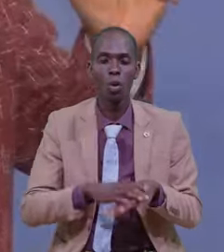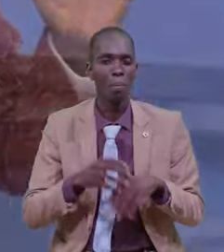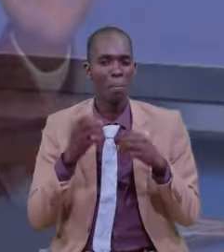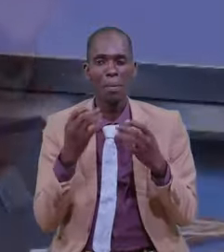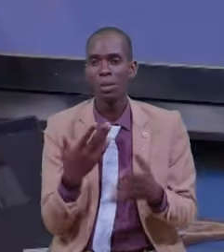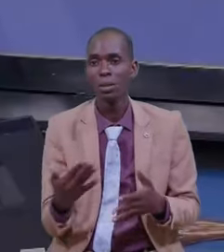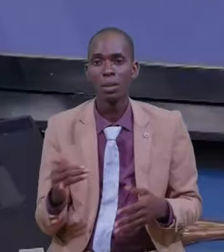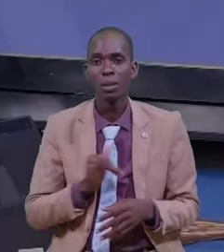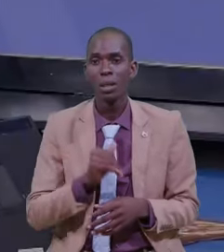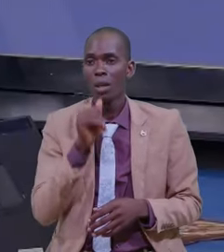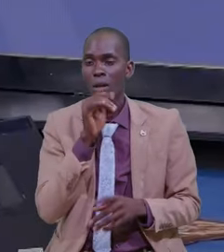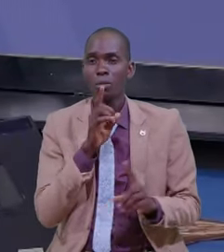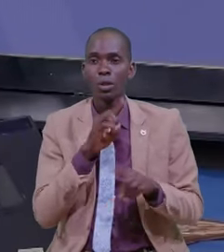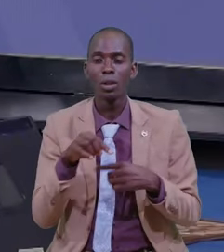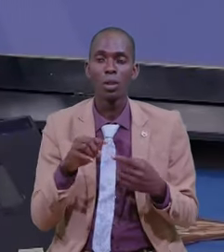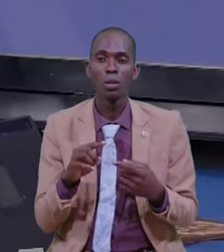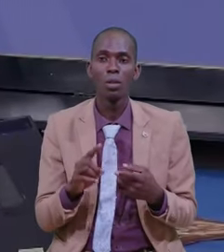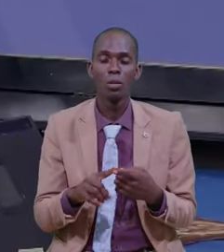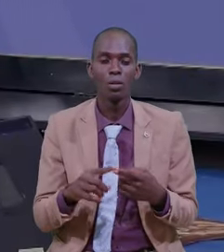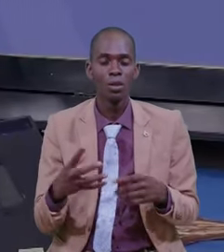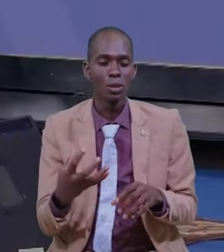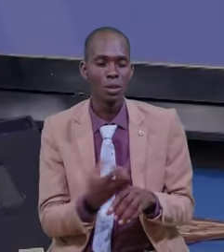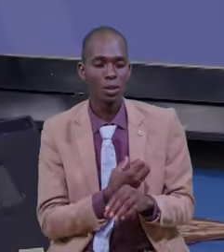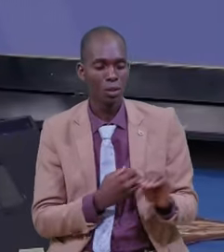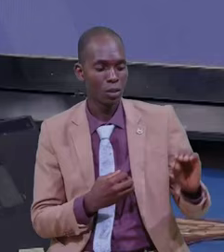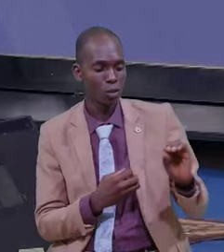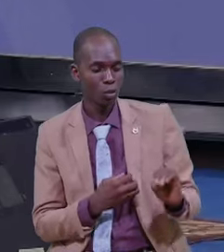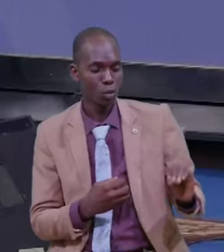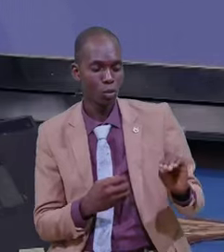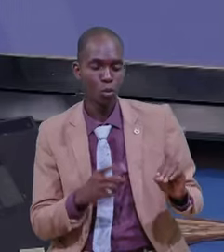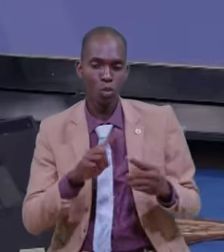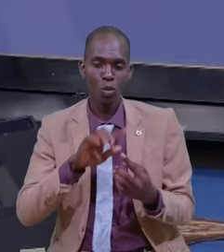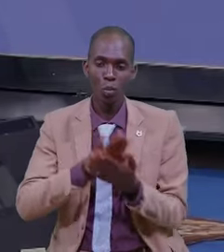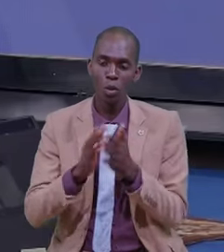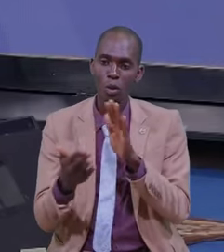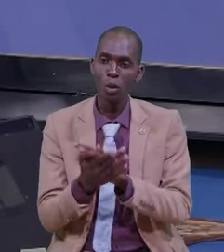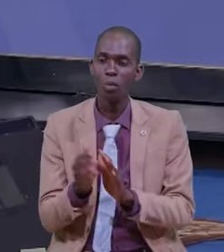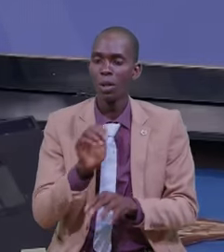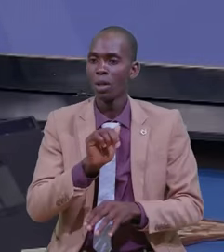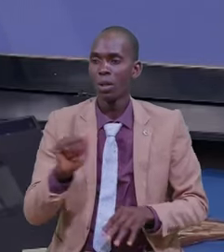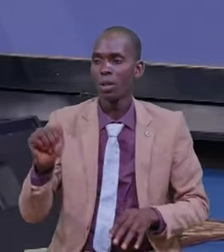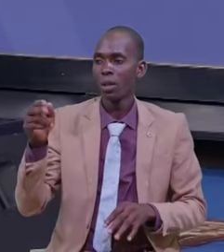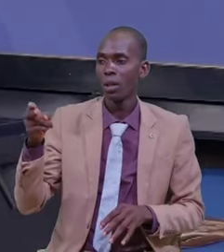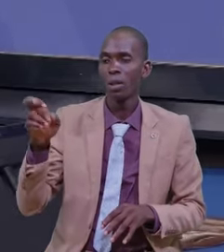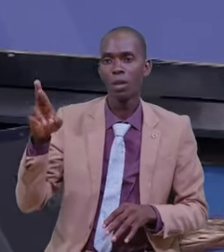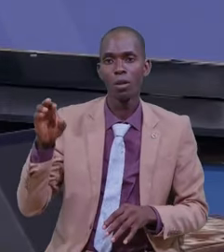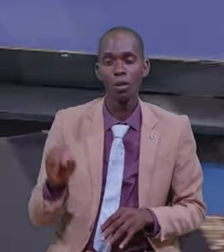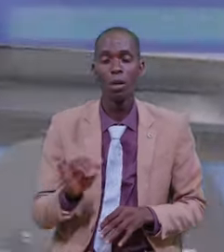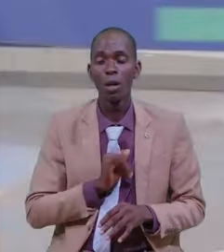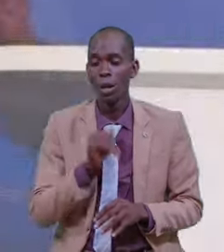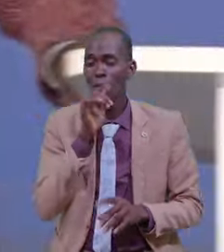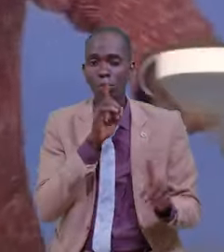on taking a zero to become a hero. I'm talking on a number of things. I'm talking